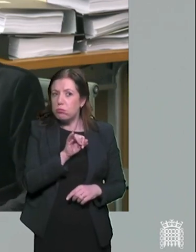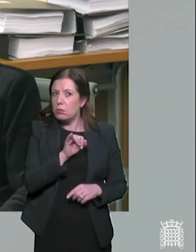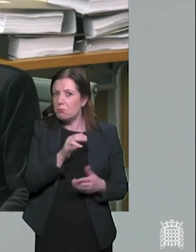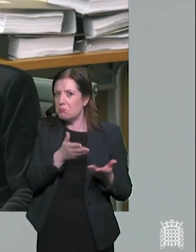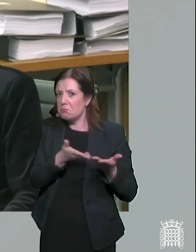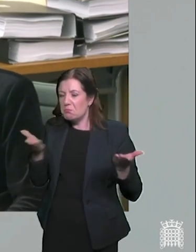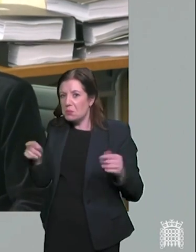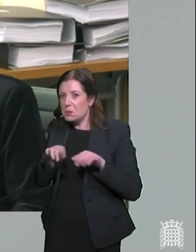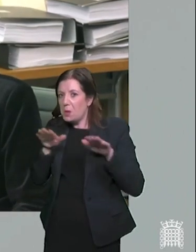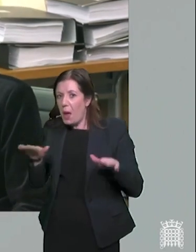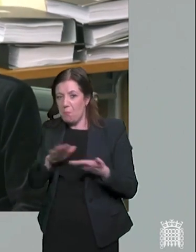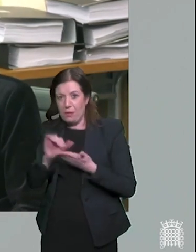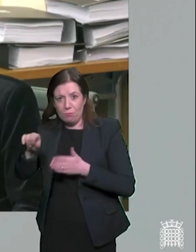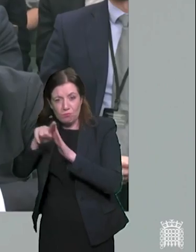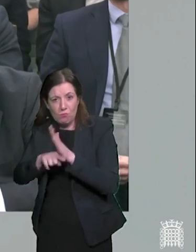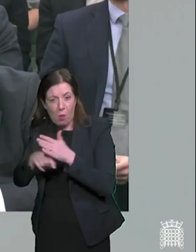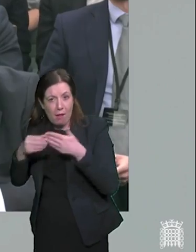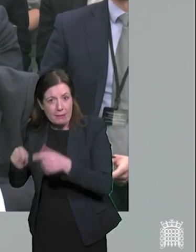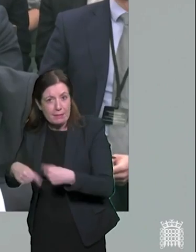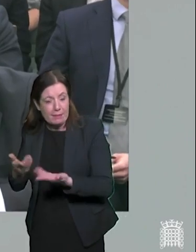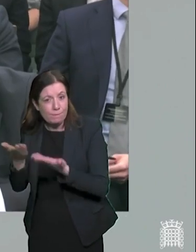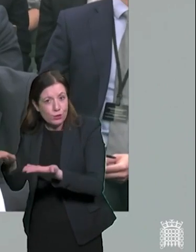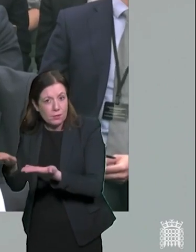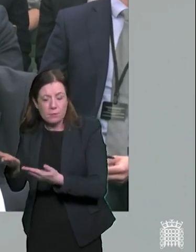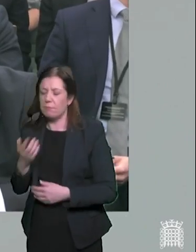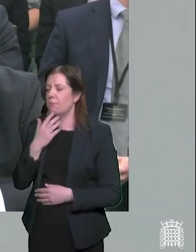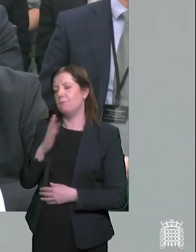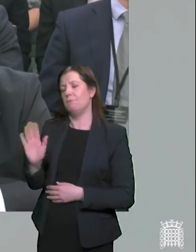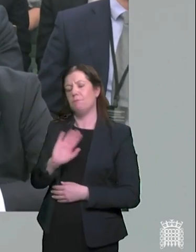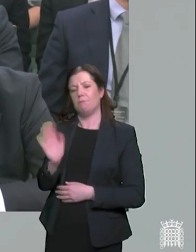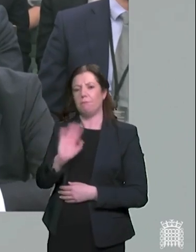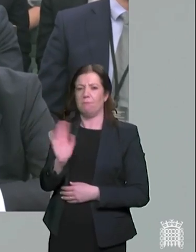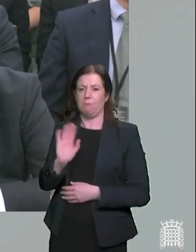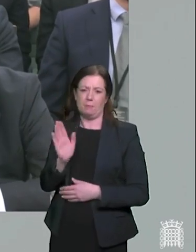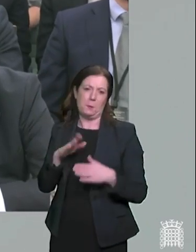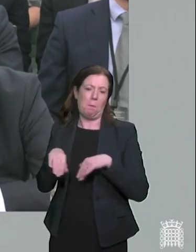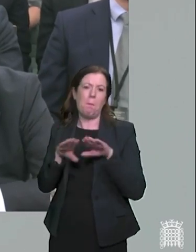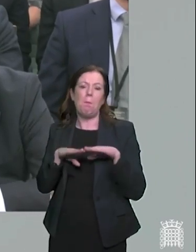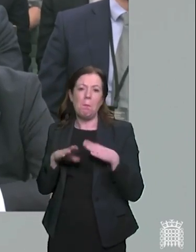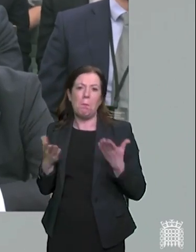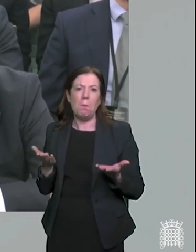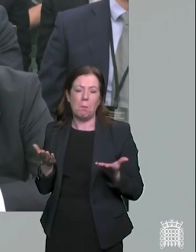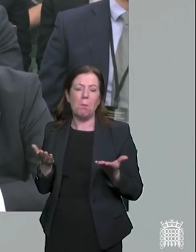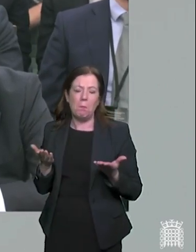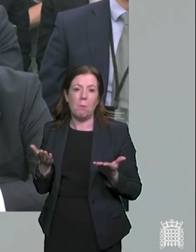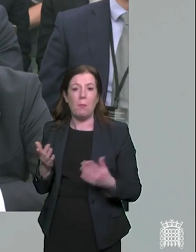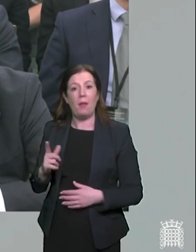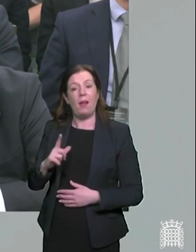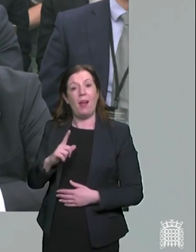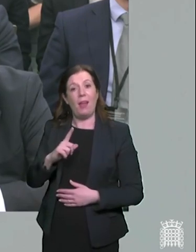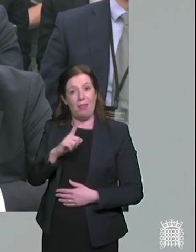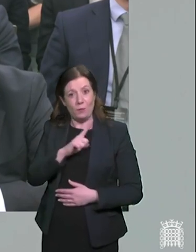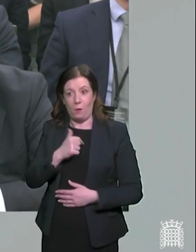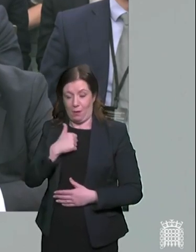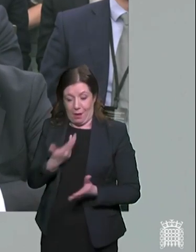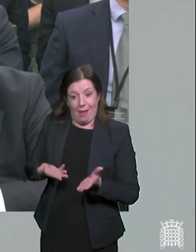challenging circumstances? Of course not. And that's why we continued, that's why we had all the stipulations that